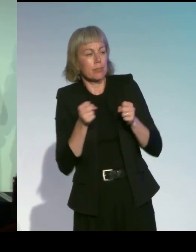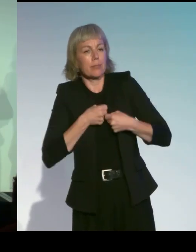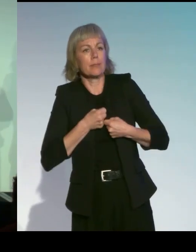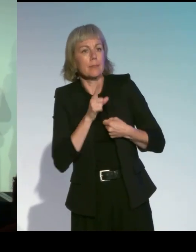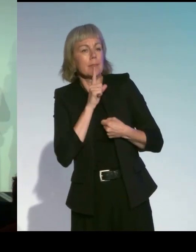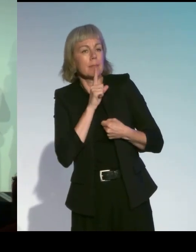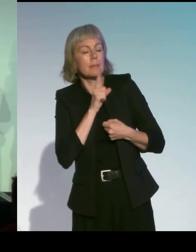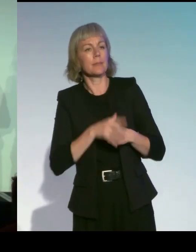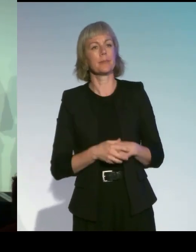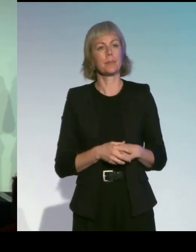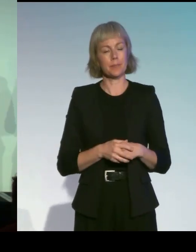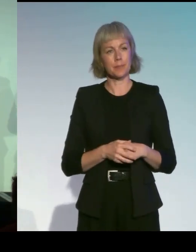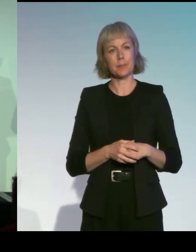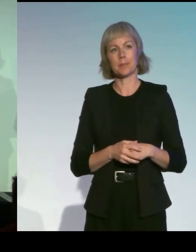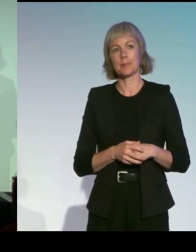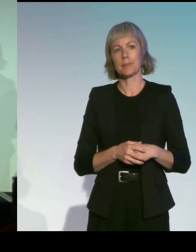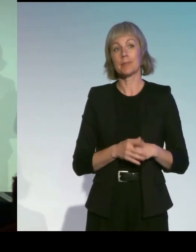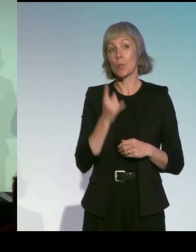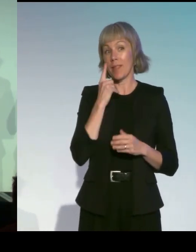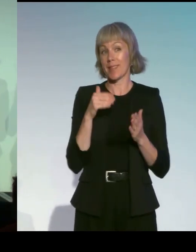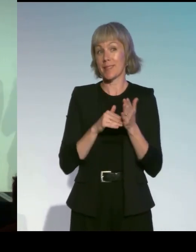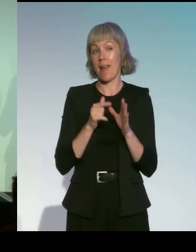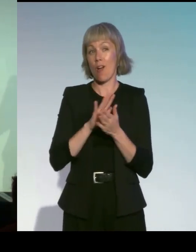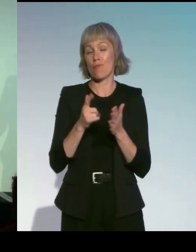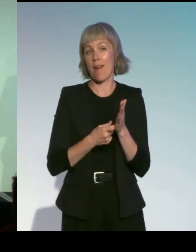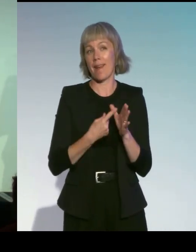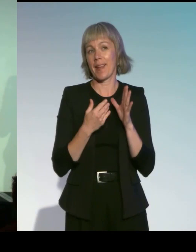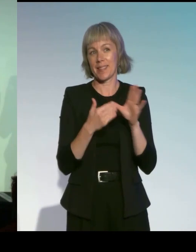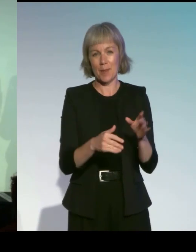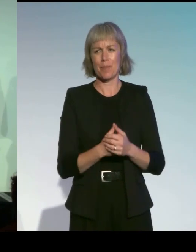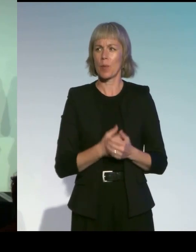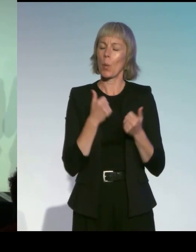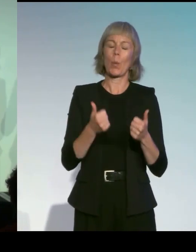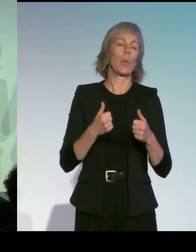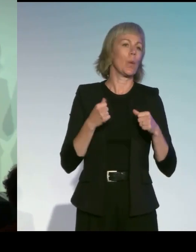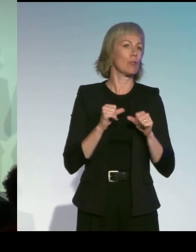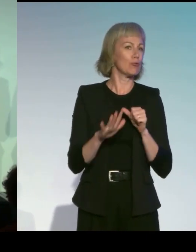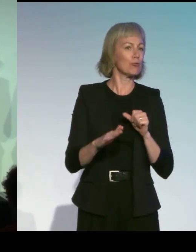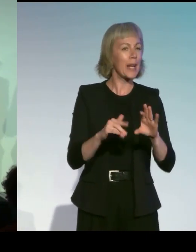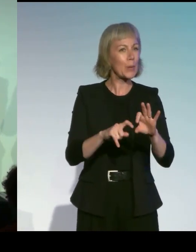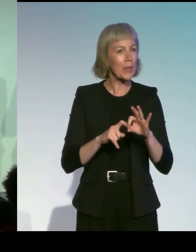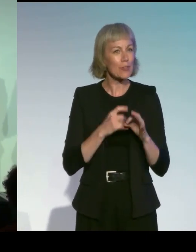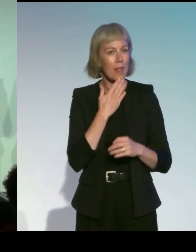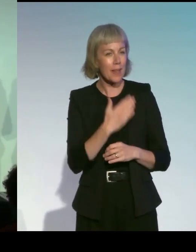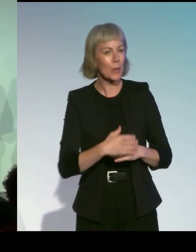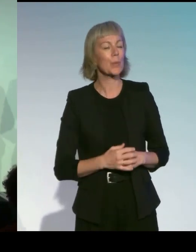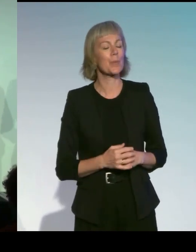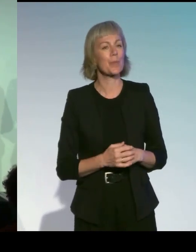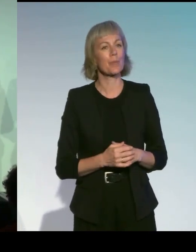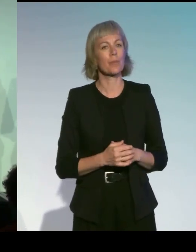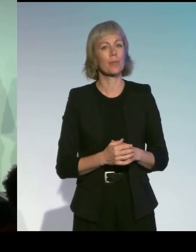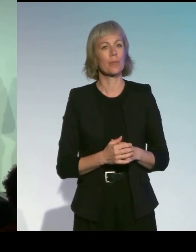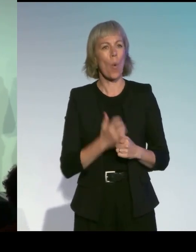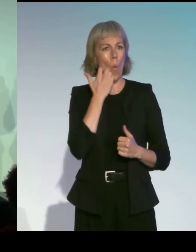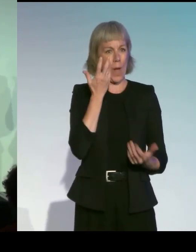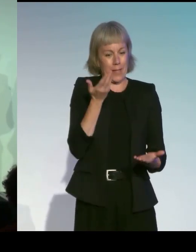expressive journey. Maybe that's good for you, Zahra. Yeah, for sure. Thank you so much. What a great question. And as always, these things are such